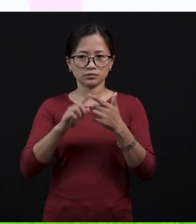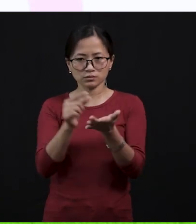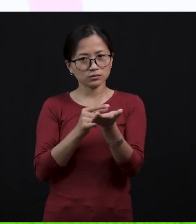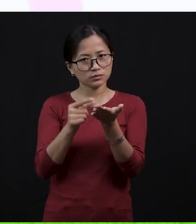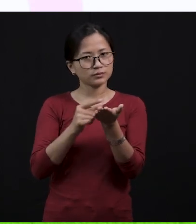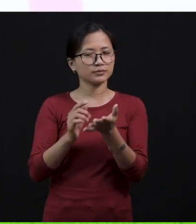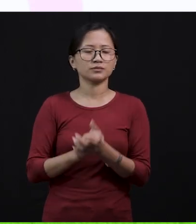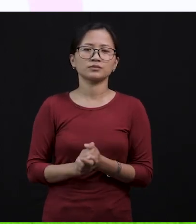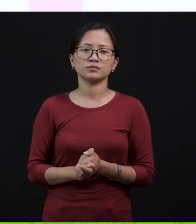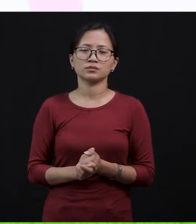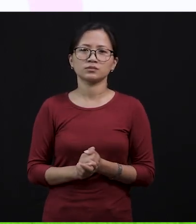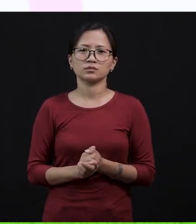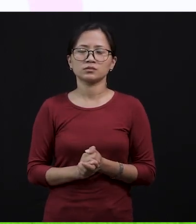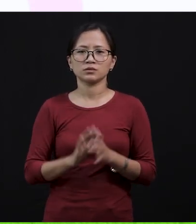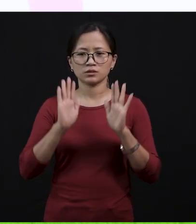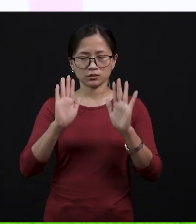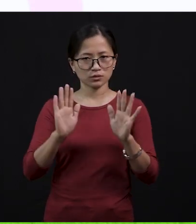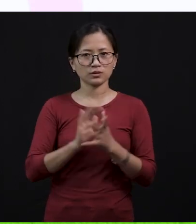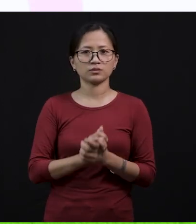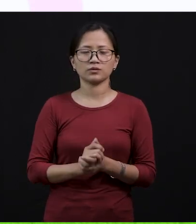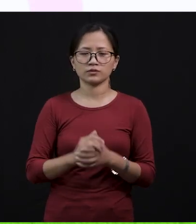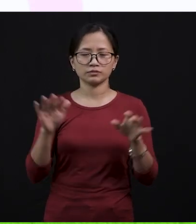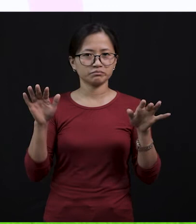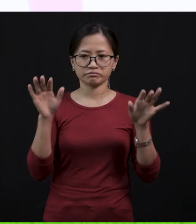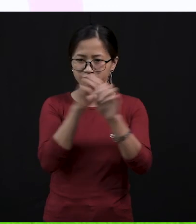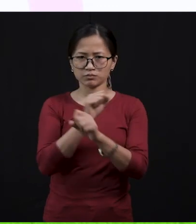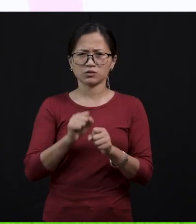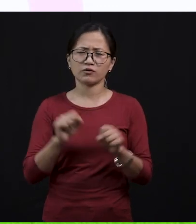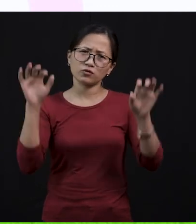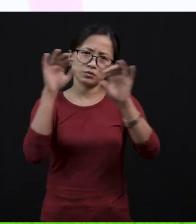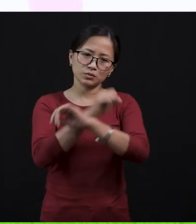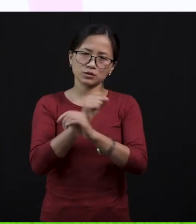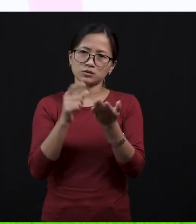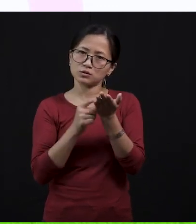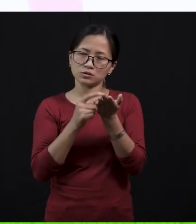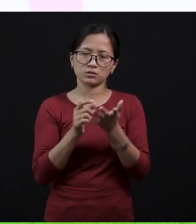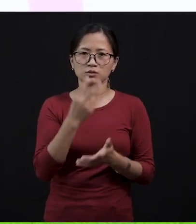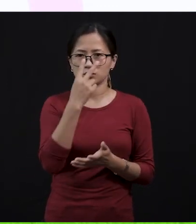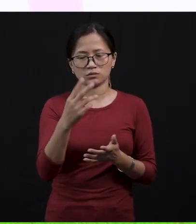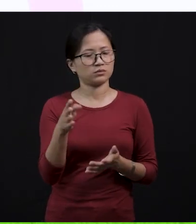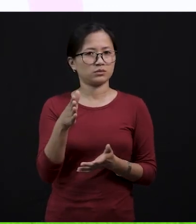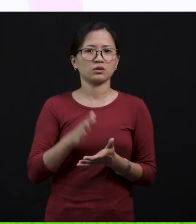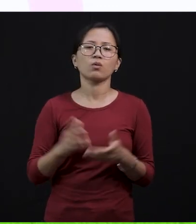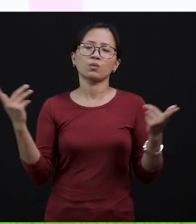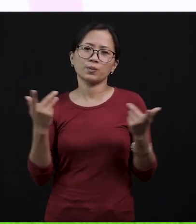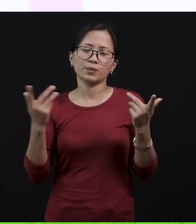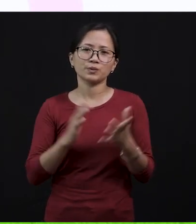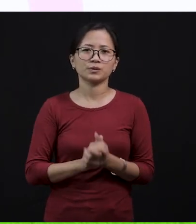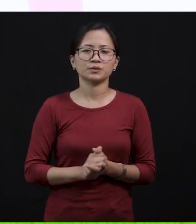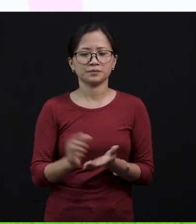eraser has a habit of disappearing. So you, out of exasperation, you say that, where did